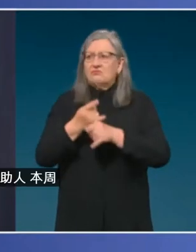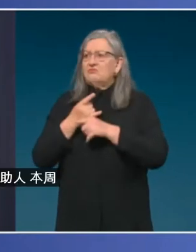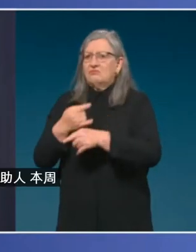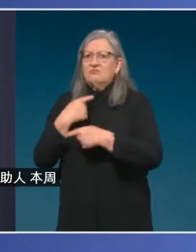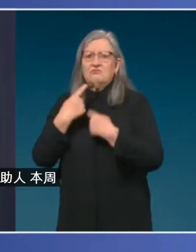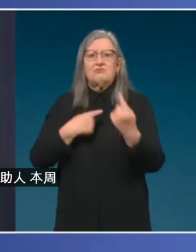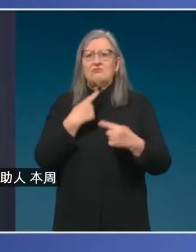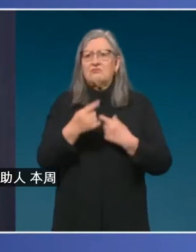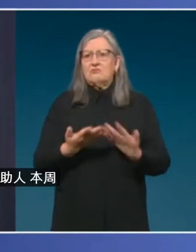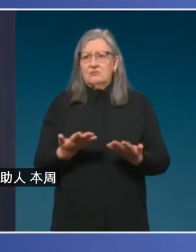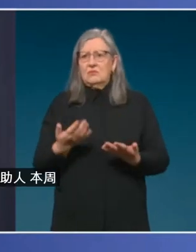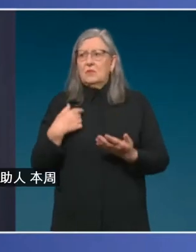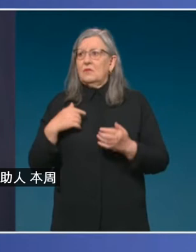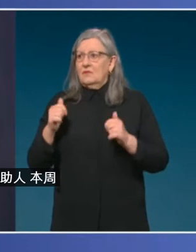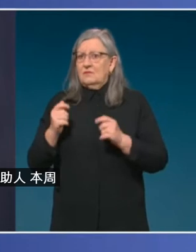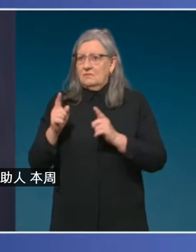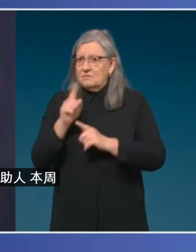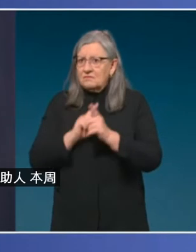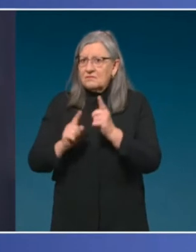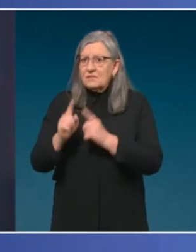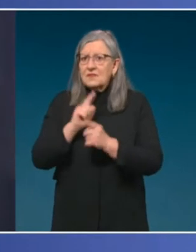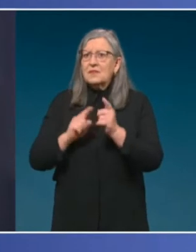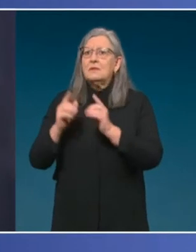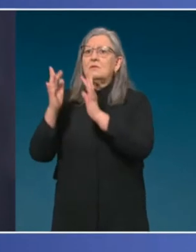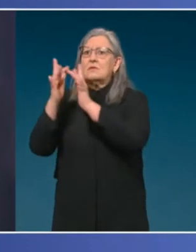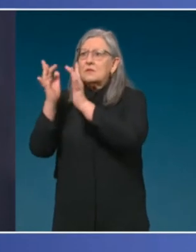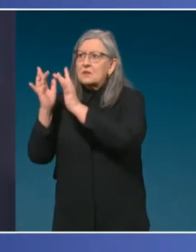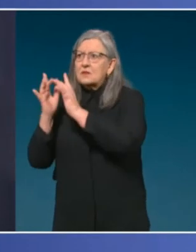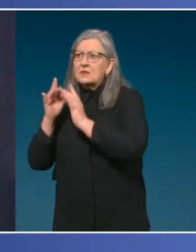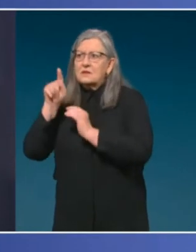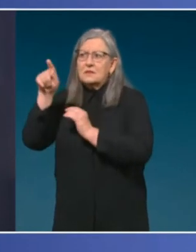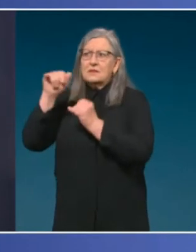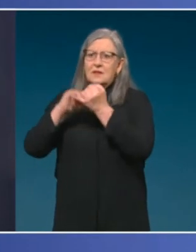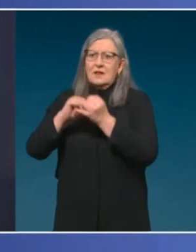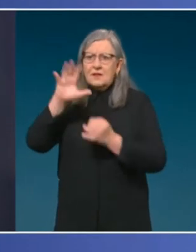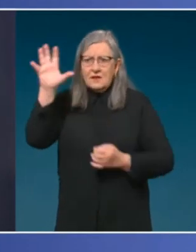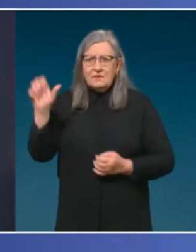meeting to the South African equivalent of our National